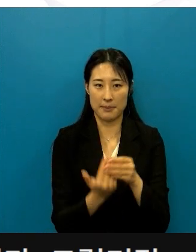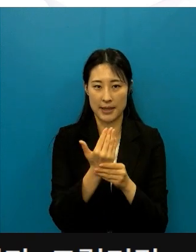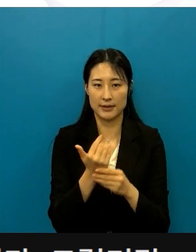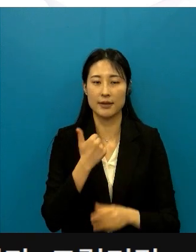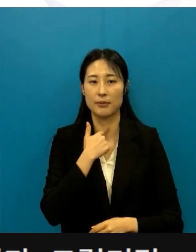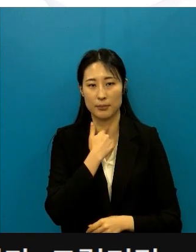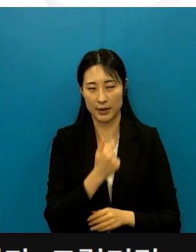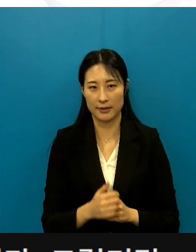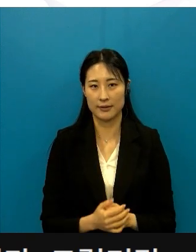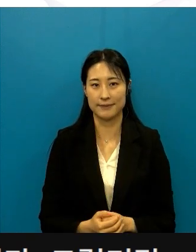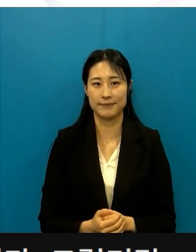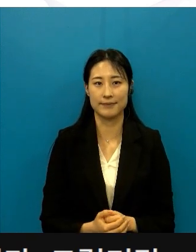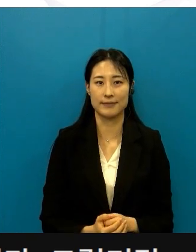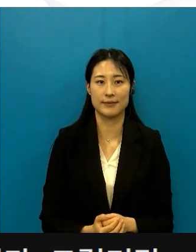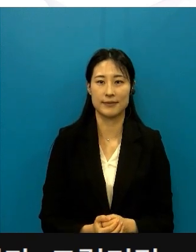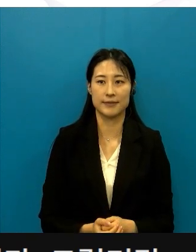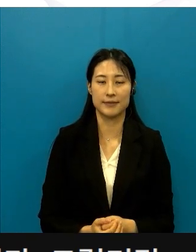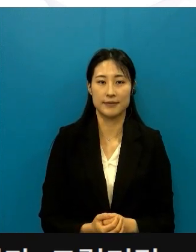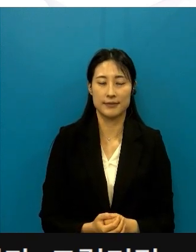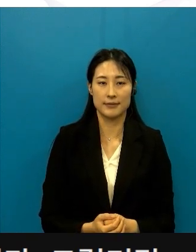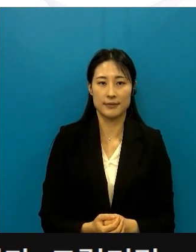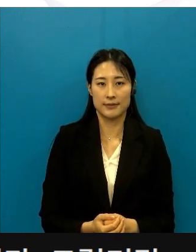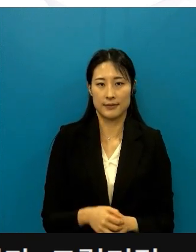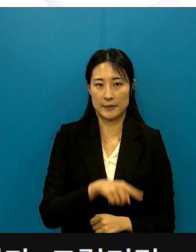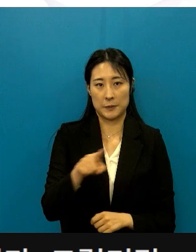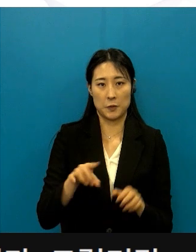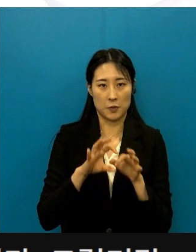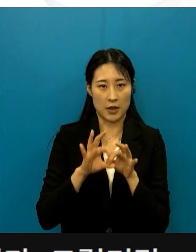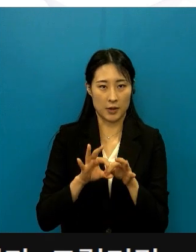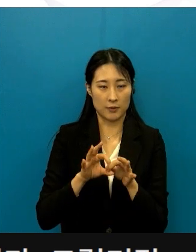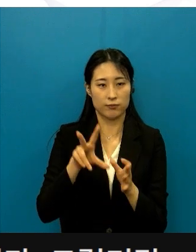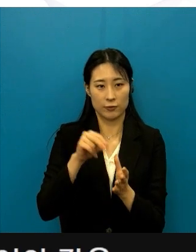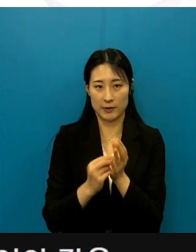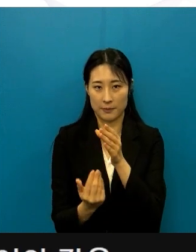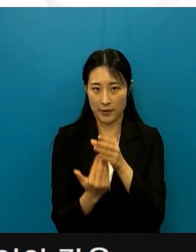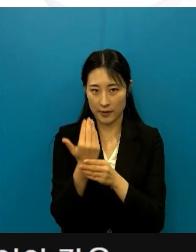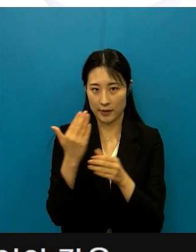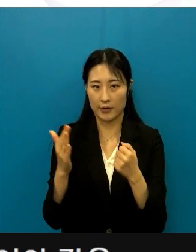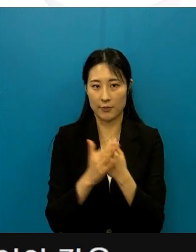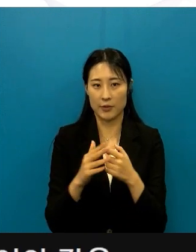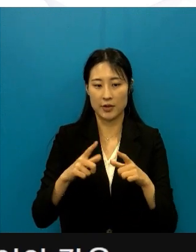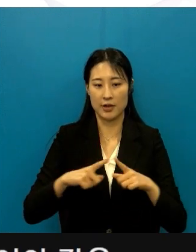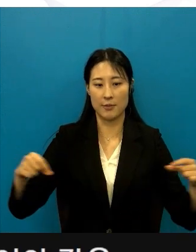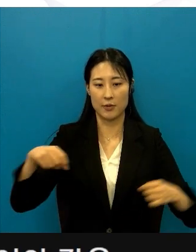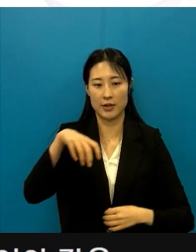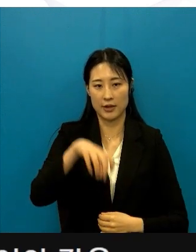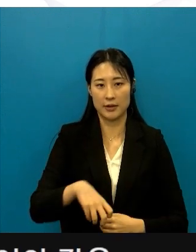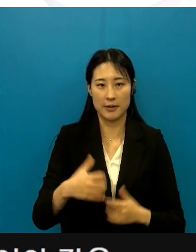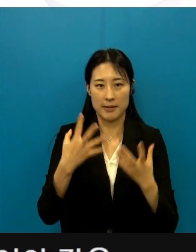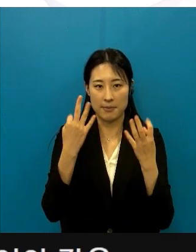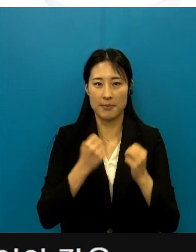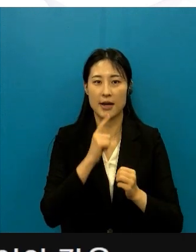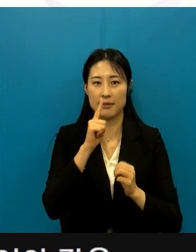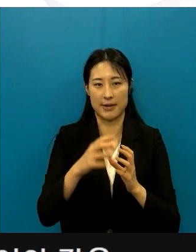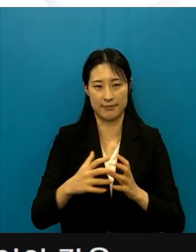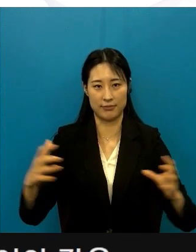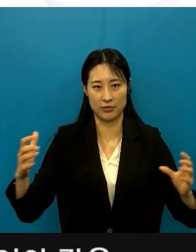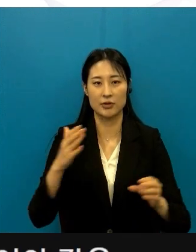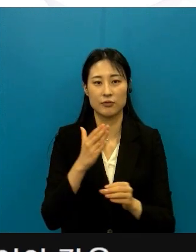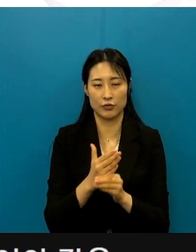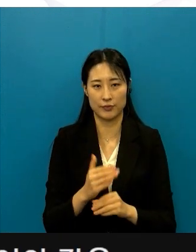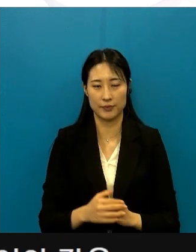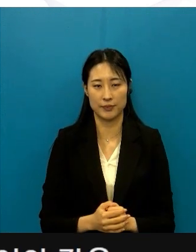various debates arise in Japan, as it has been in many other countries.